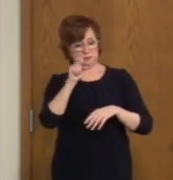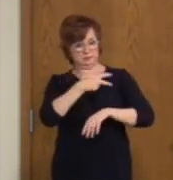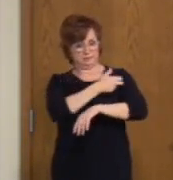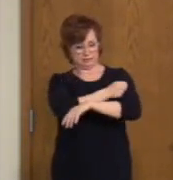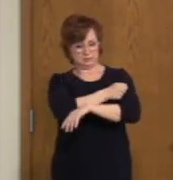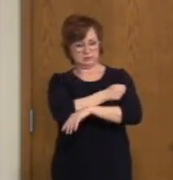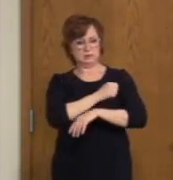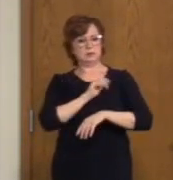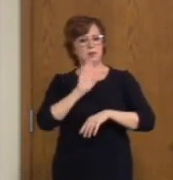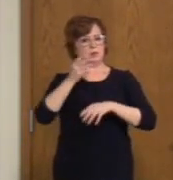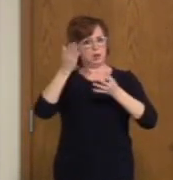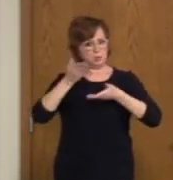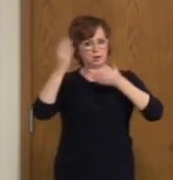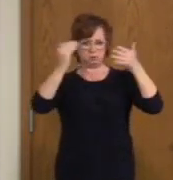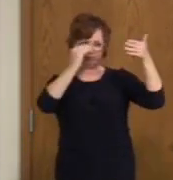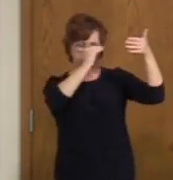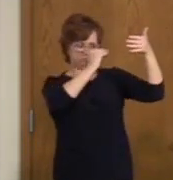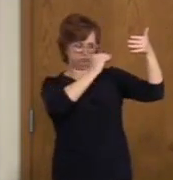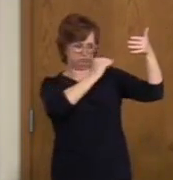what our